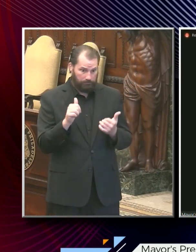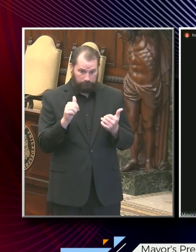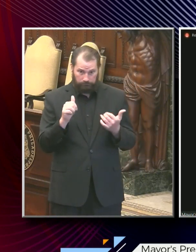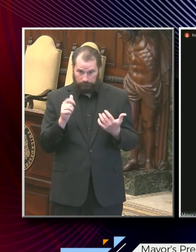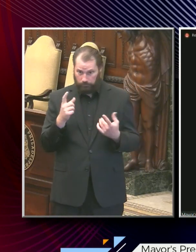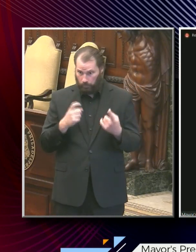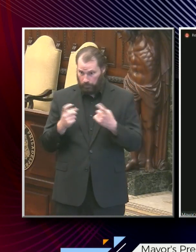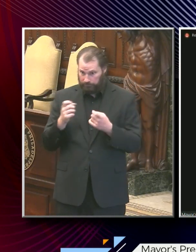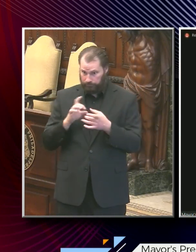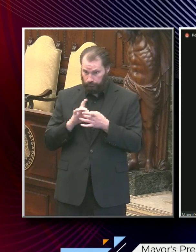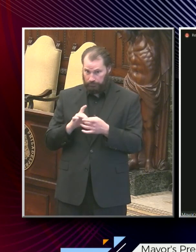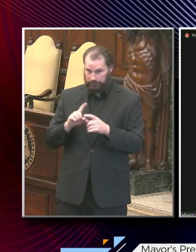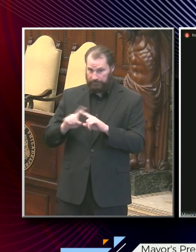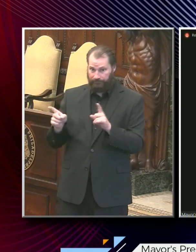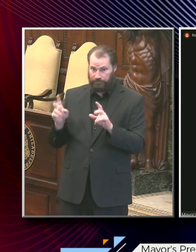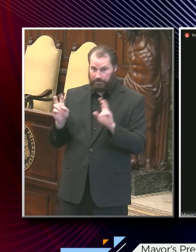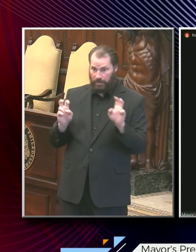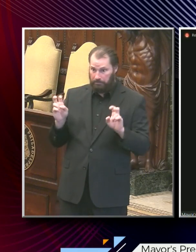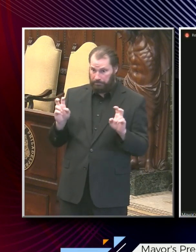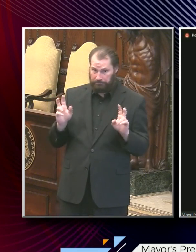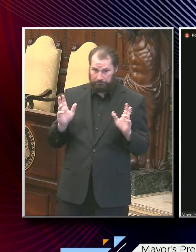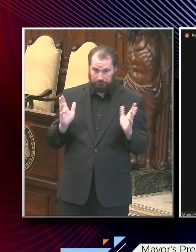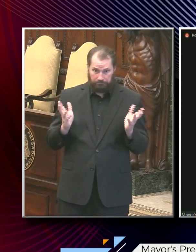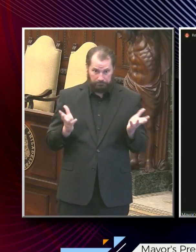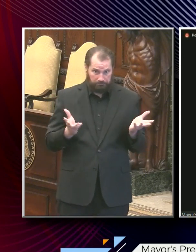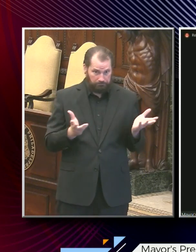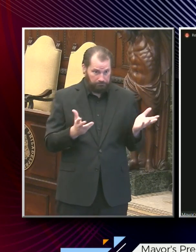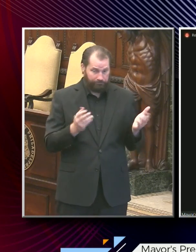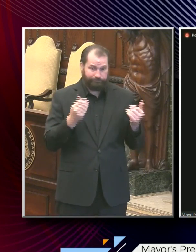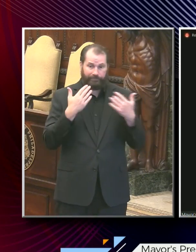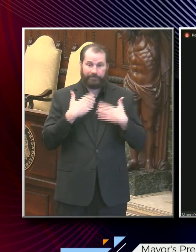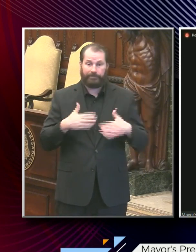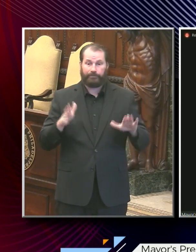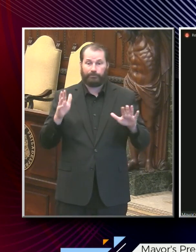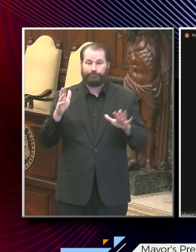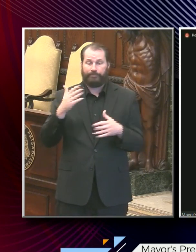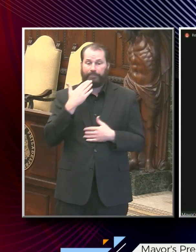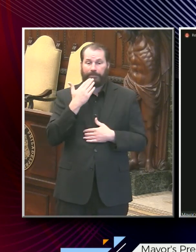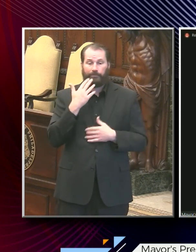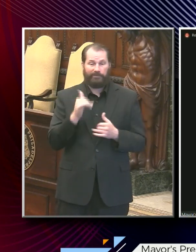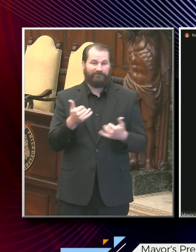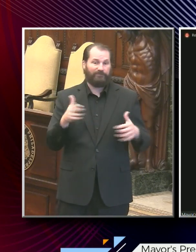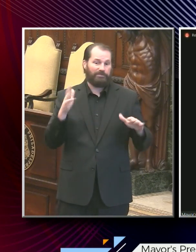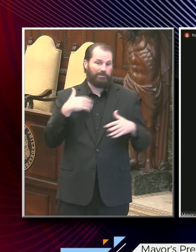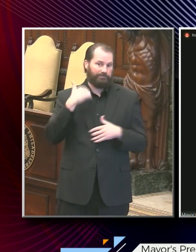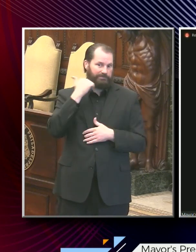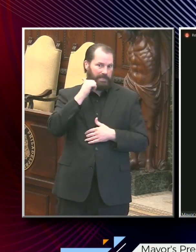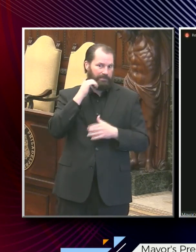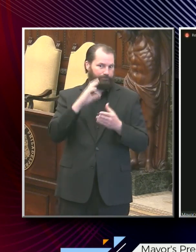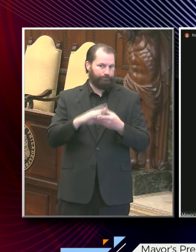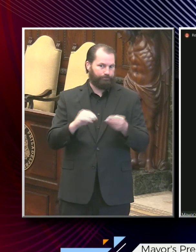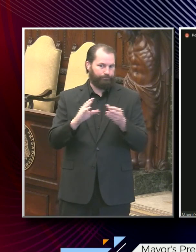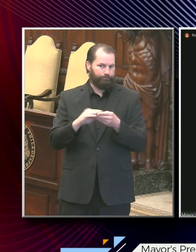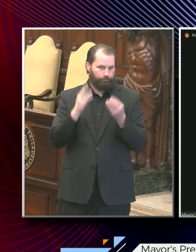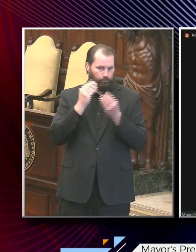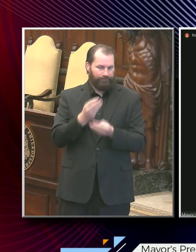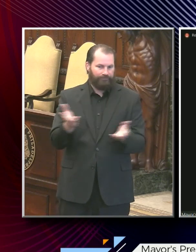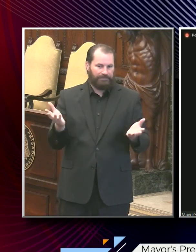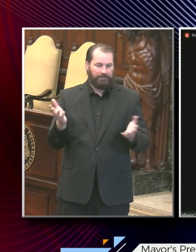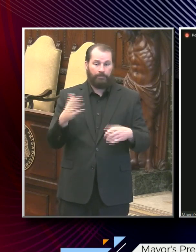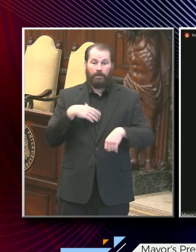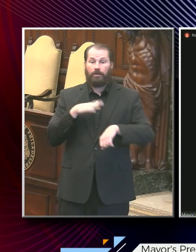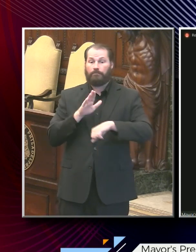All right. Seeing none, that concludes today's daily briefing. Just this note that we had been on